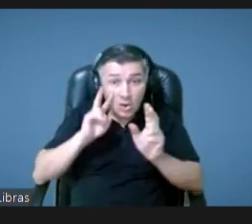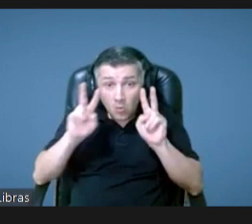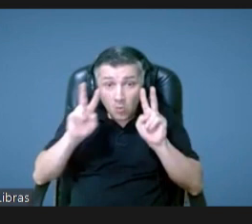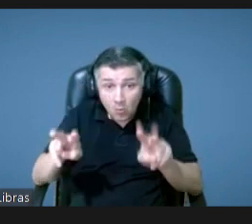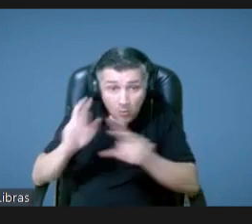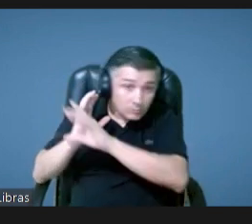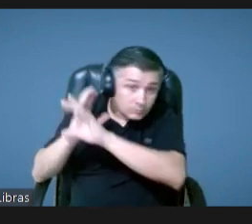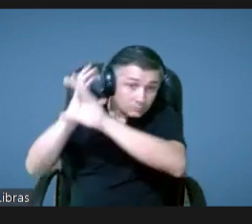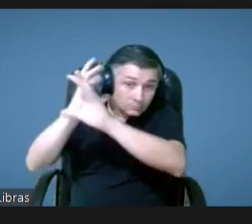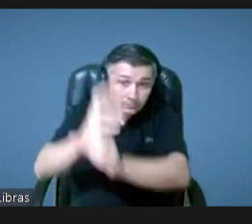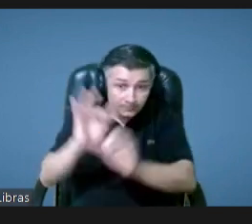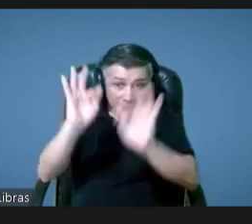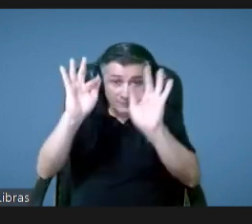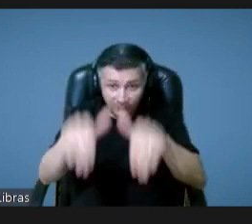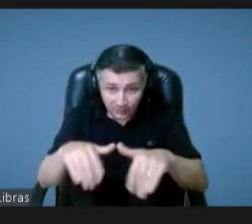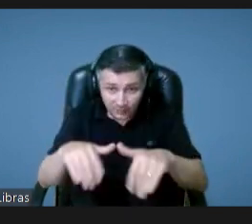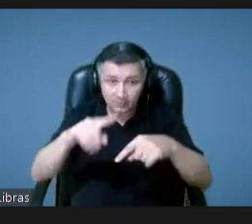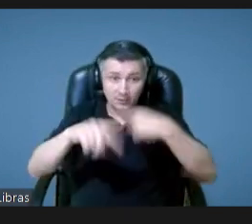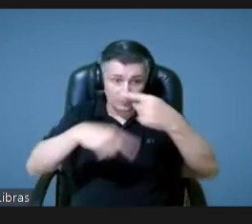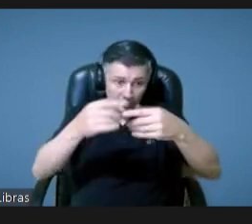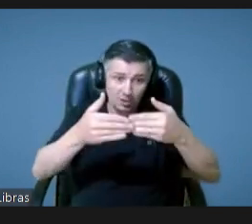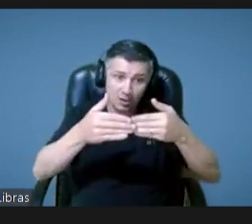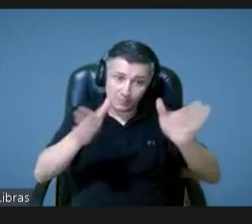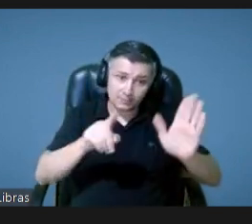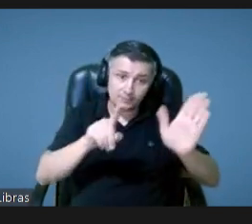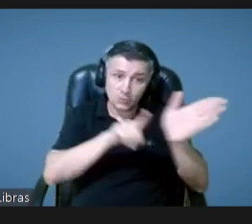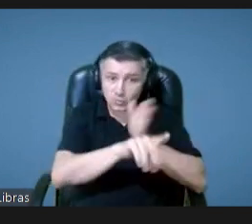And last but not least,